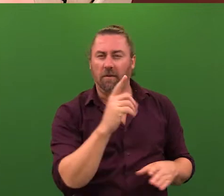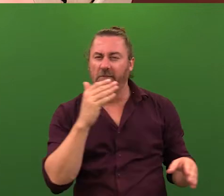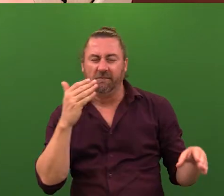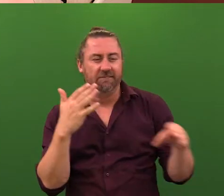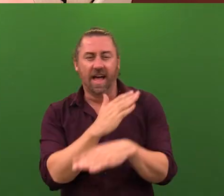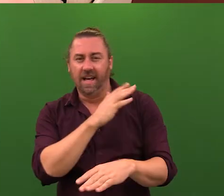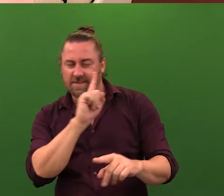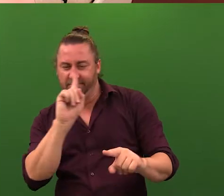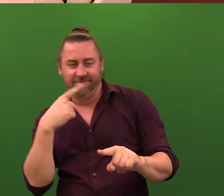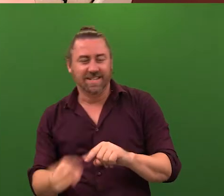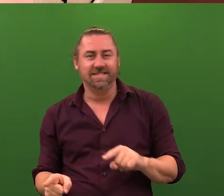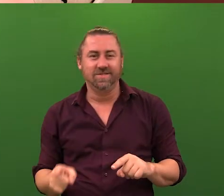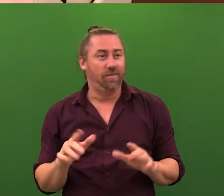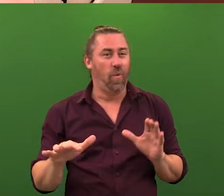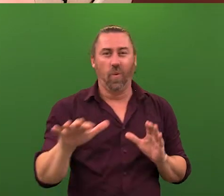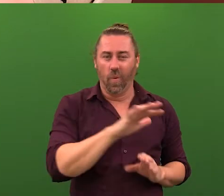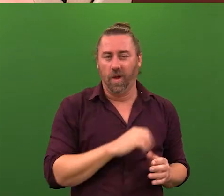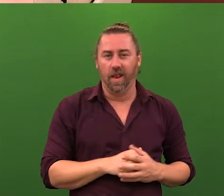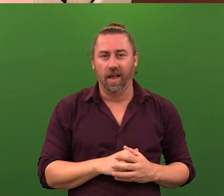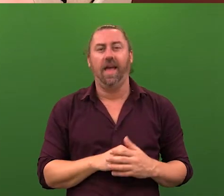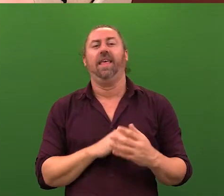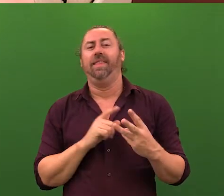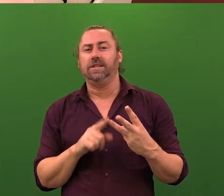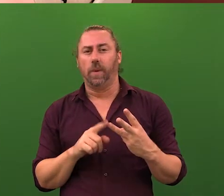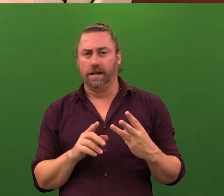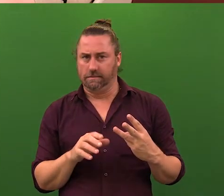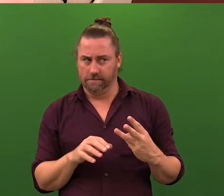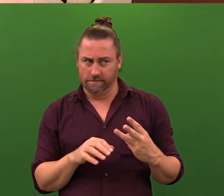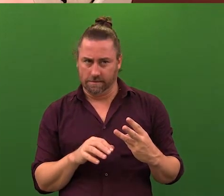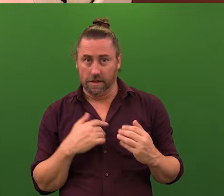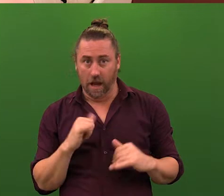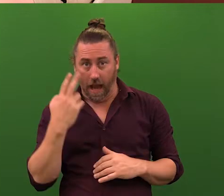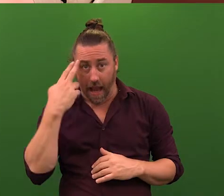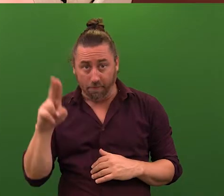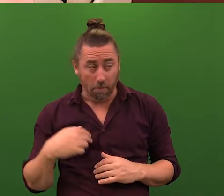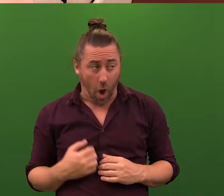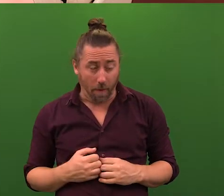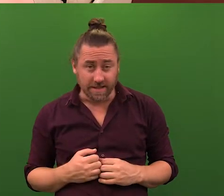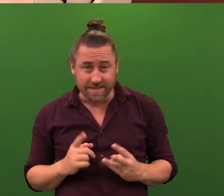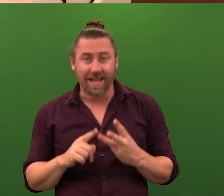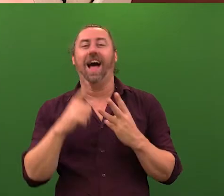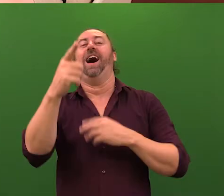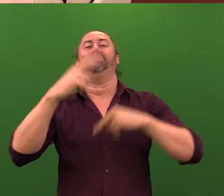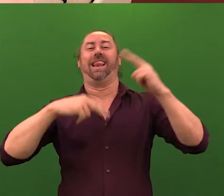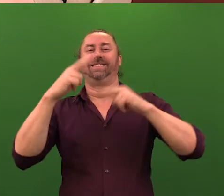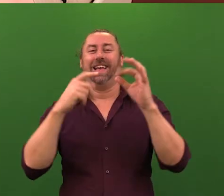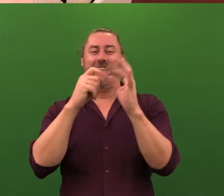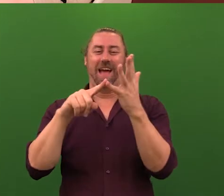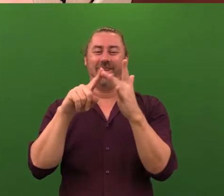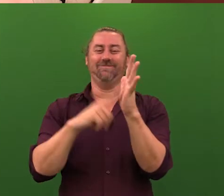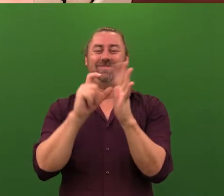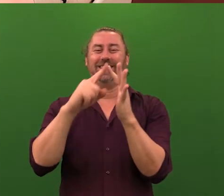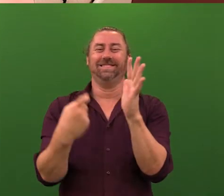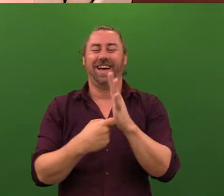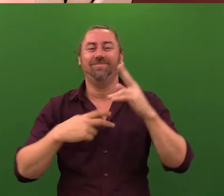and all of that. Yeah. And then the next one, I'm terrible at remembering titles. The Builder? The Builder. Is that right?